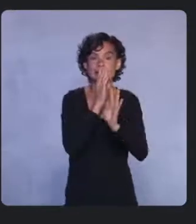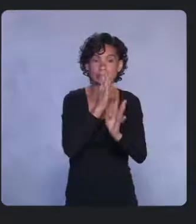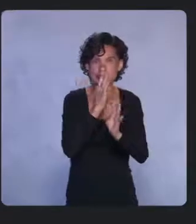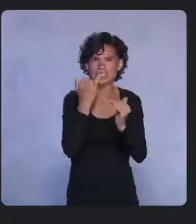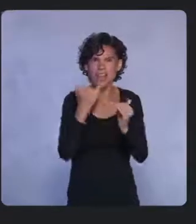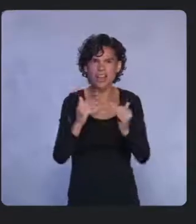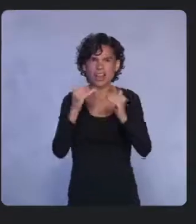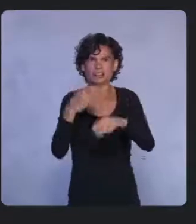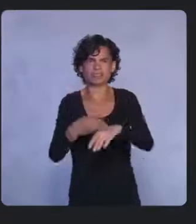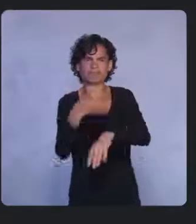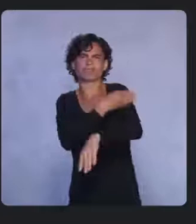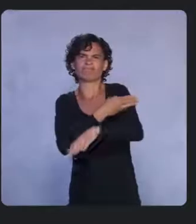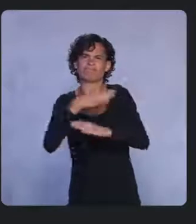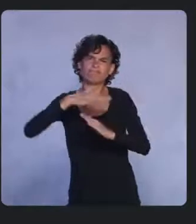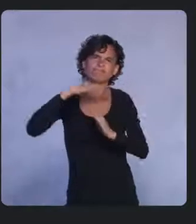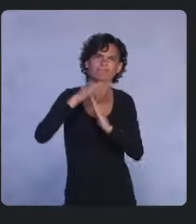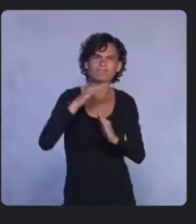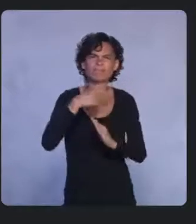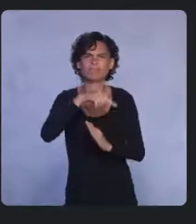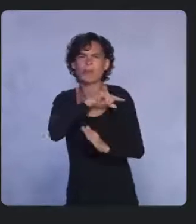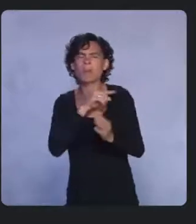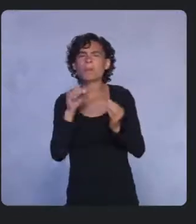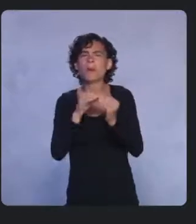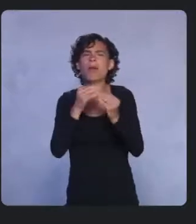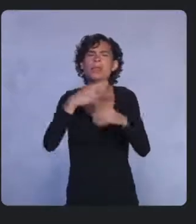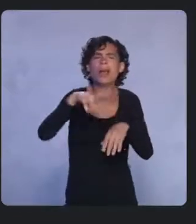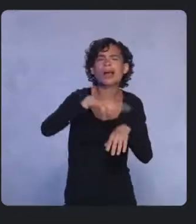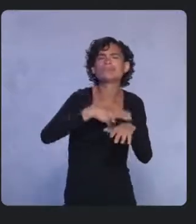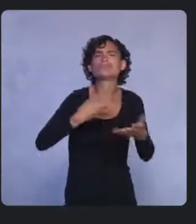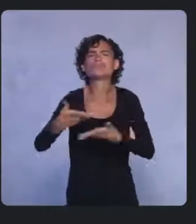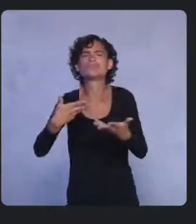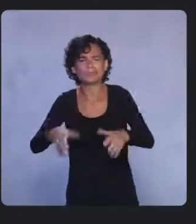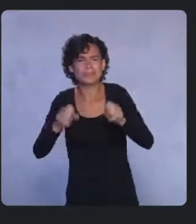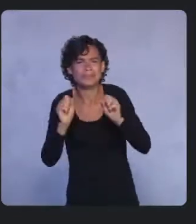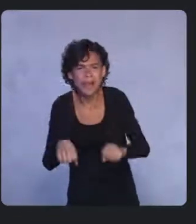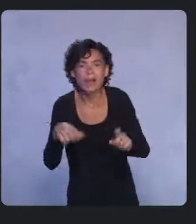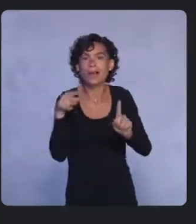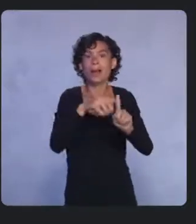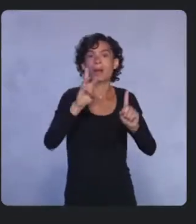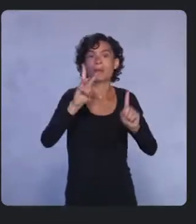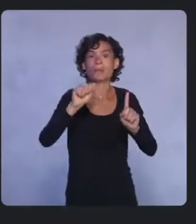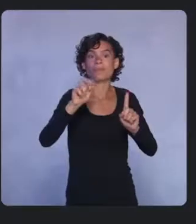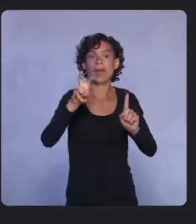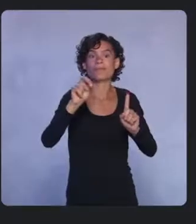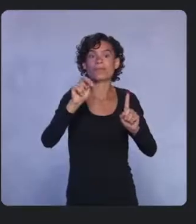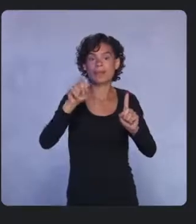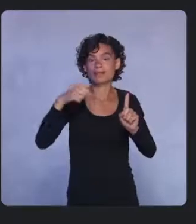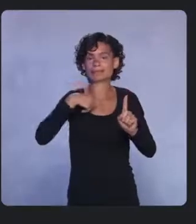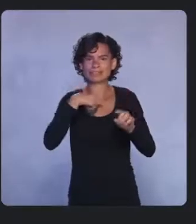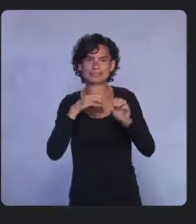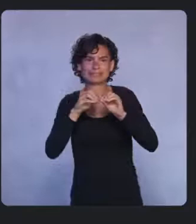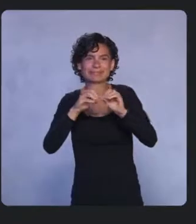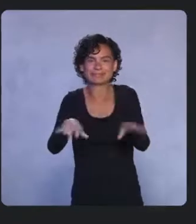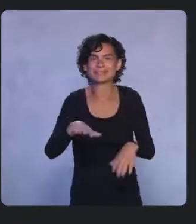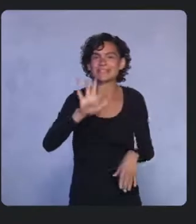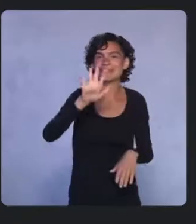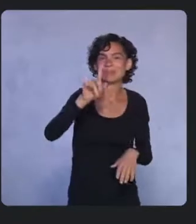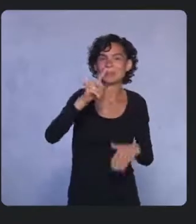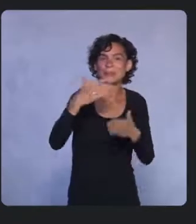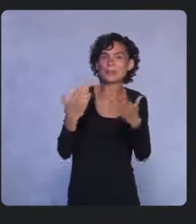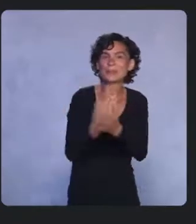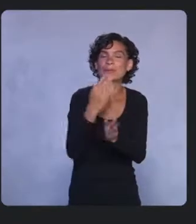and fluid interactions. WaveNet allowed us to create and deploy 51 voices across Google Assistant.